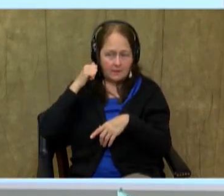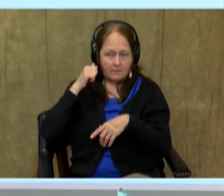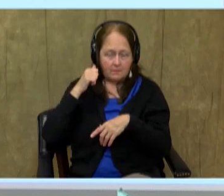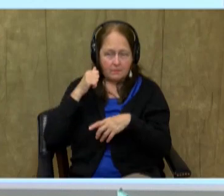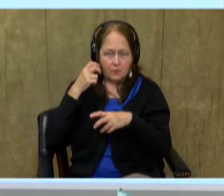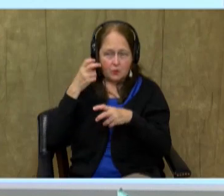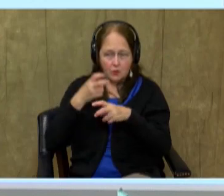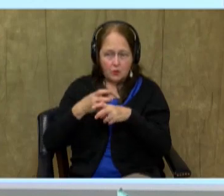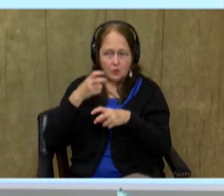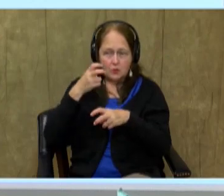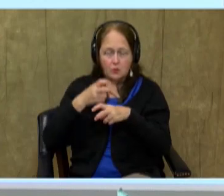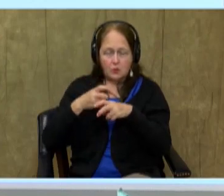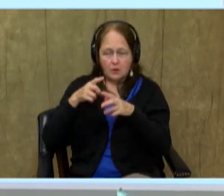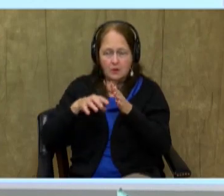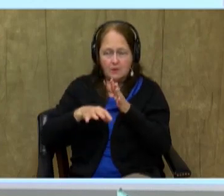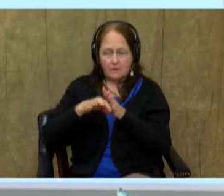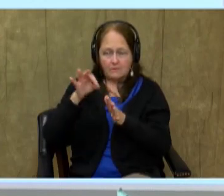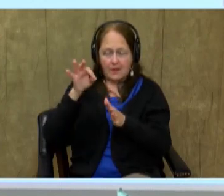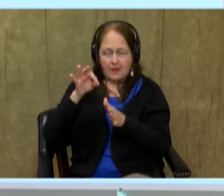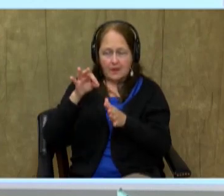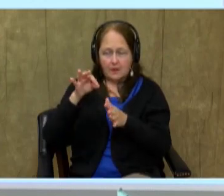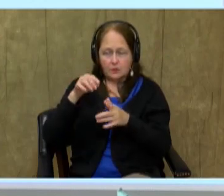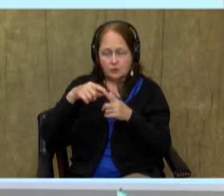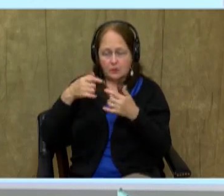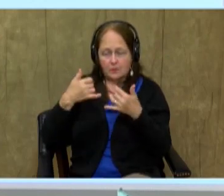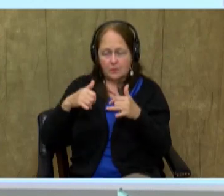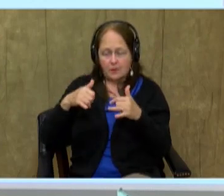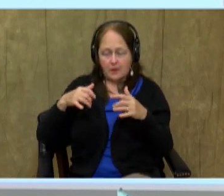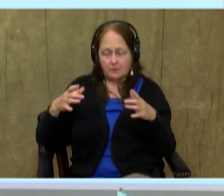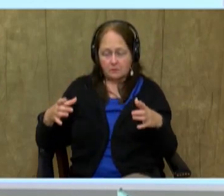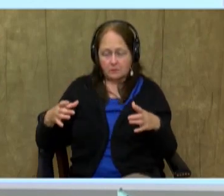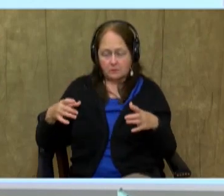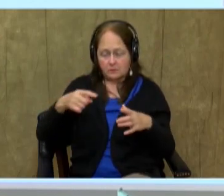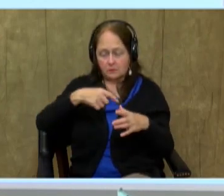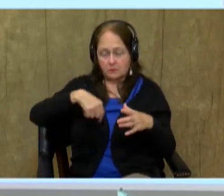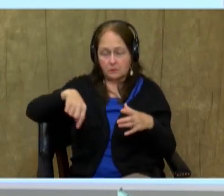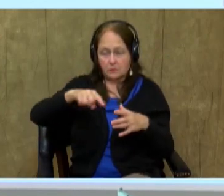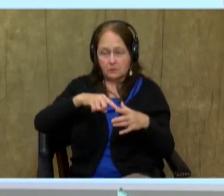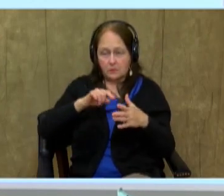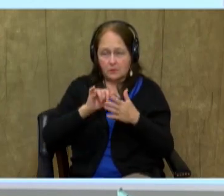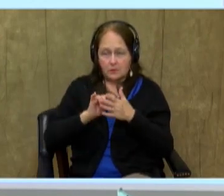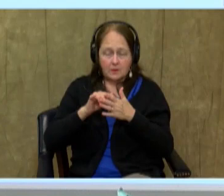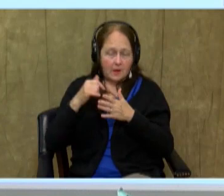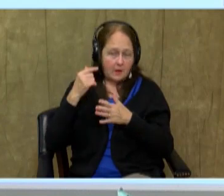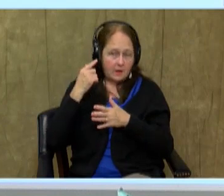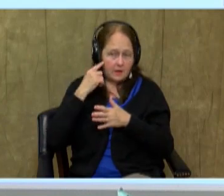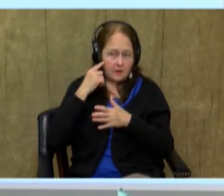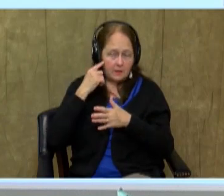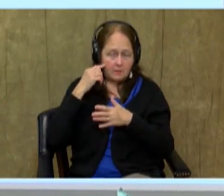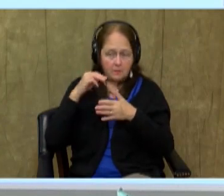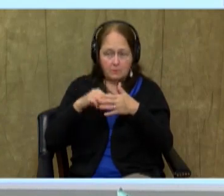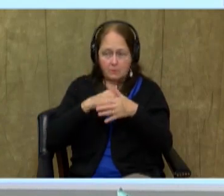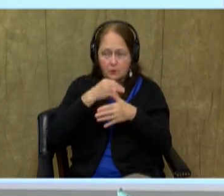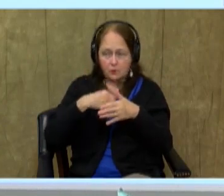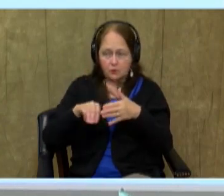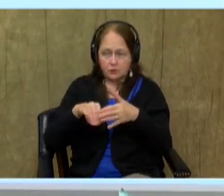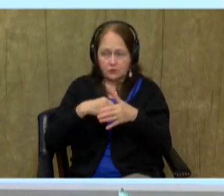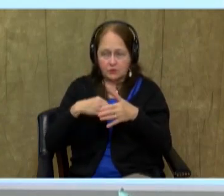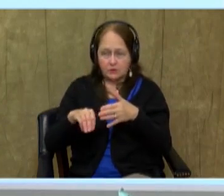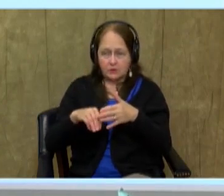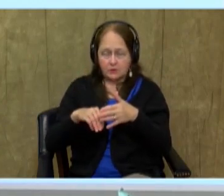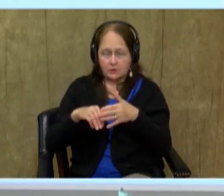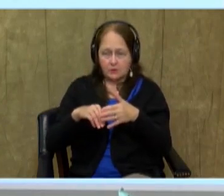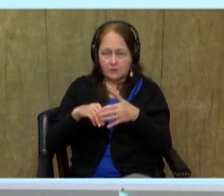getting harder and harder to find the equipment needed to play such things. But yeah, guys, this stuff plays sound. It plays music. In this